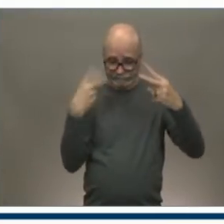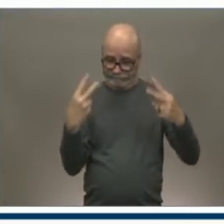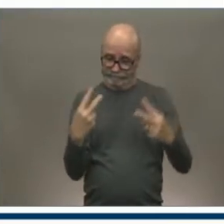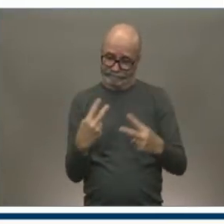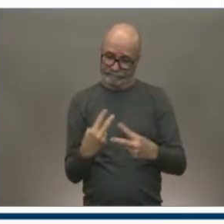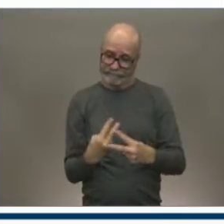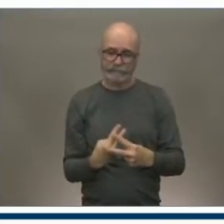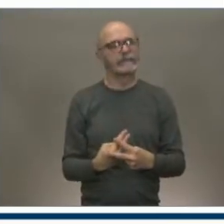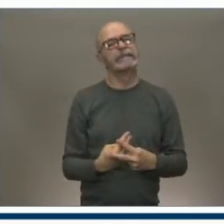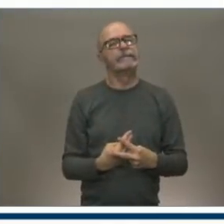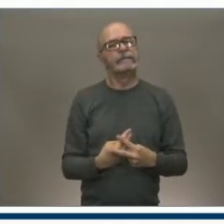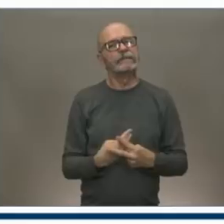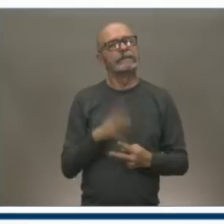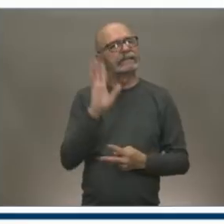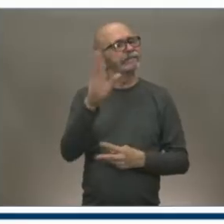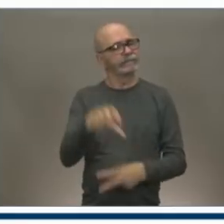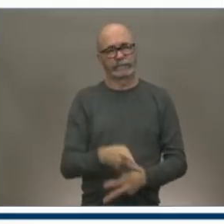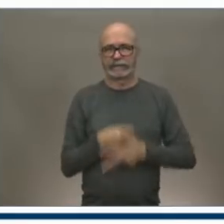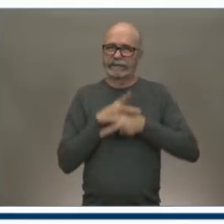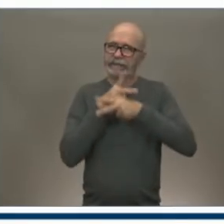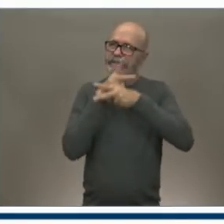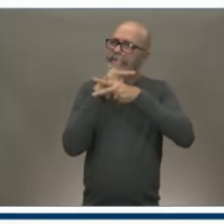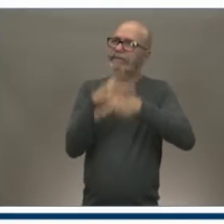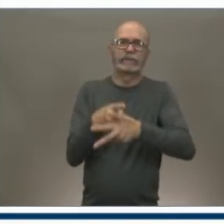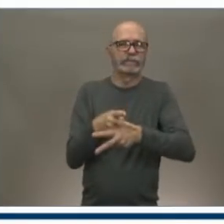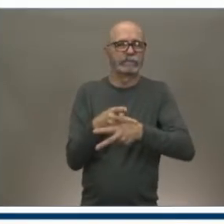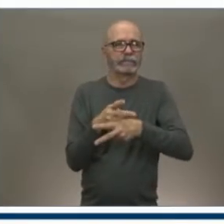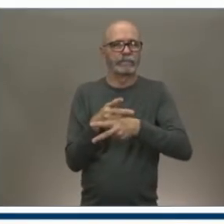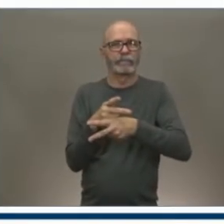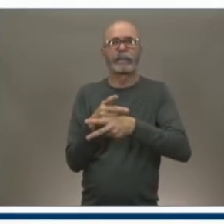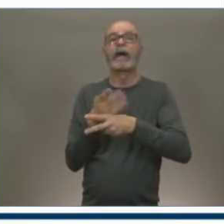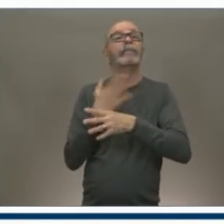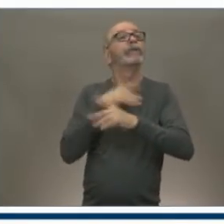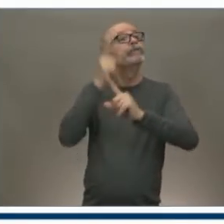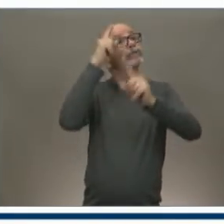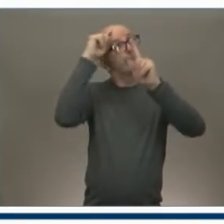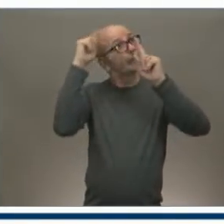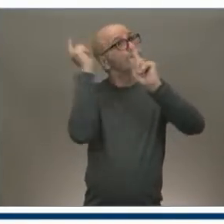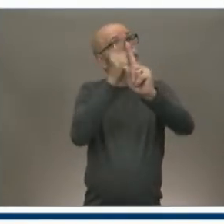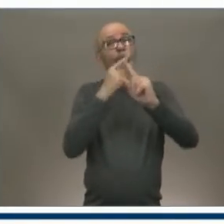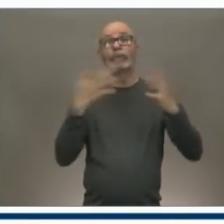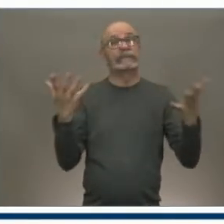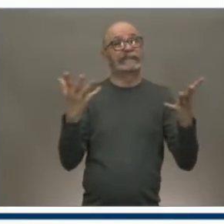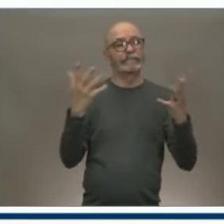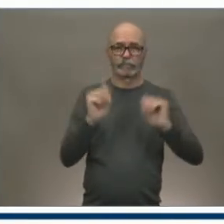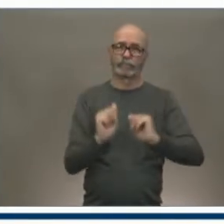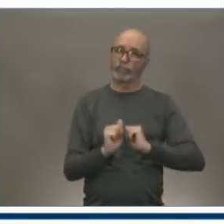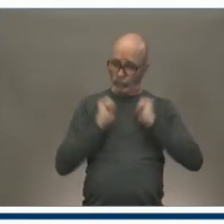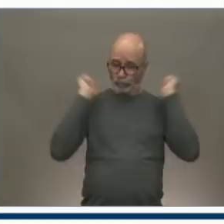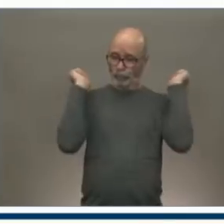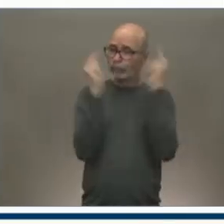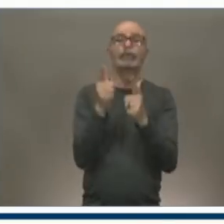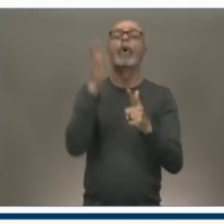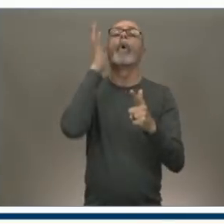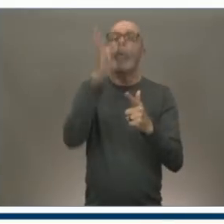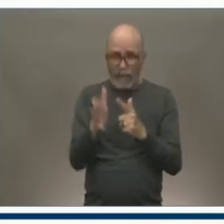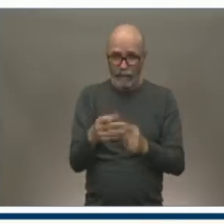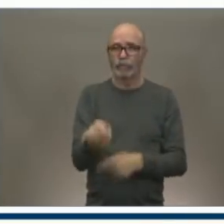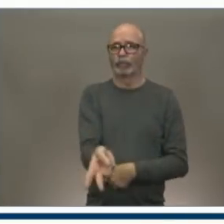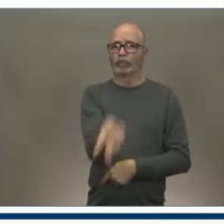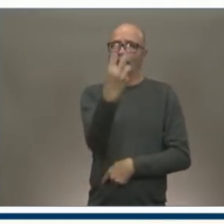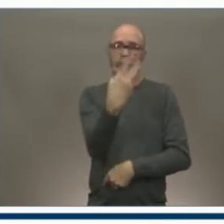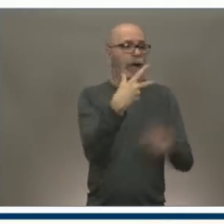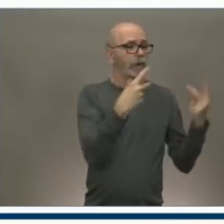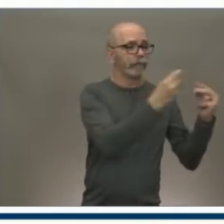factors. And I want to emphasize that our goal is for all Nova Scotians to have an opportunity to get 2 doses of vaccine as quickly as